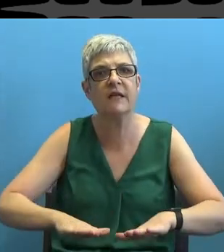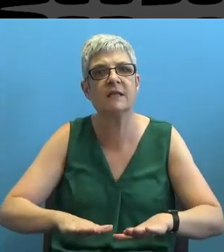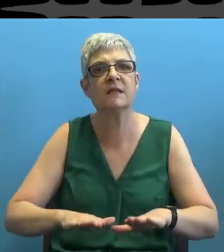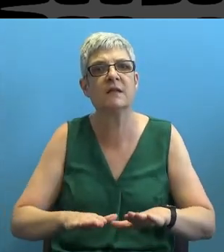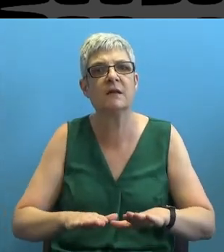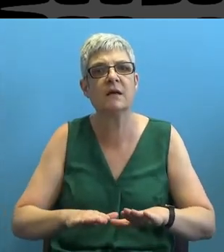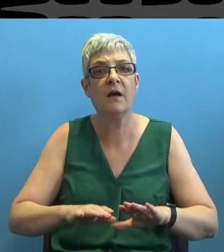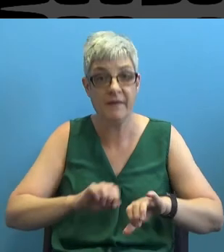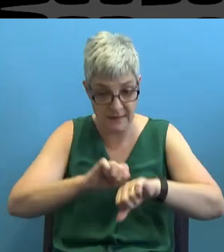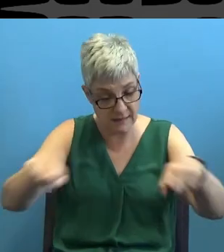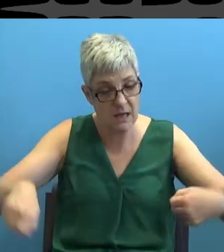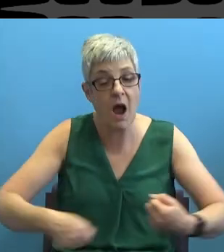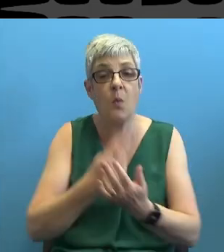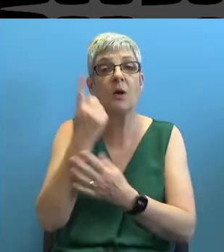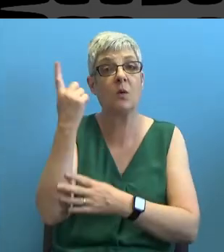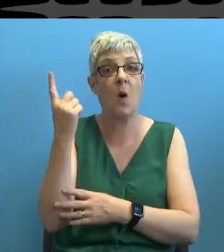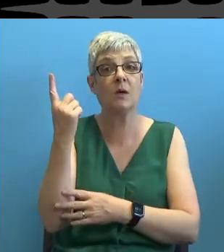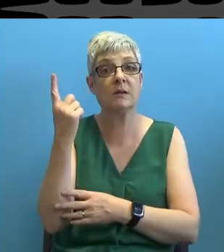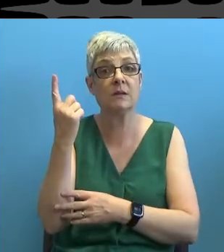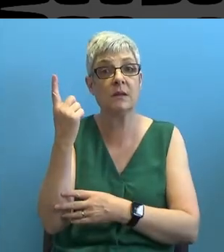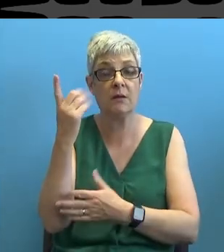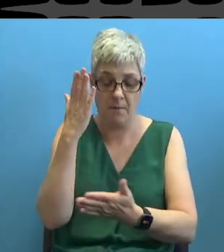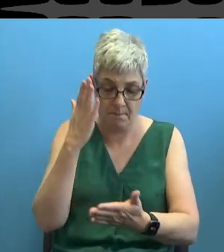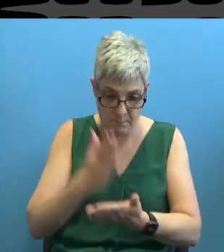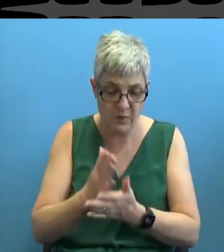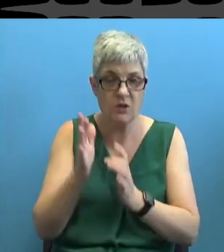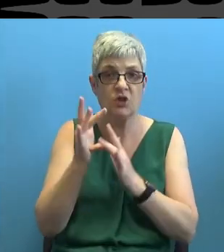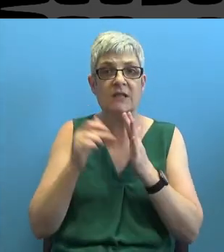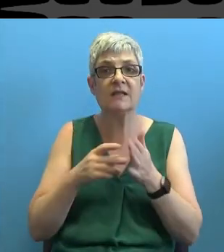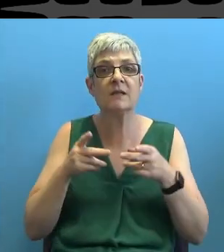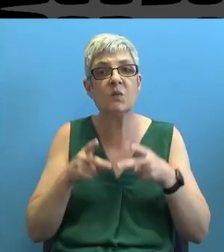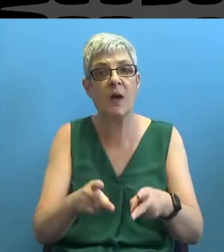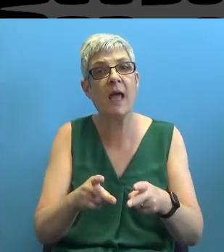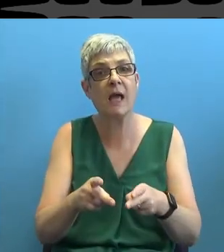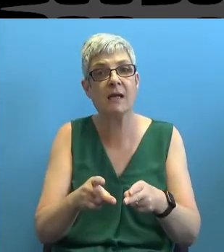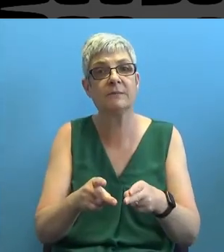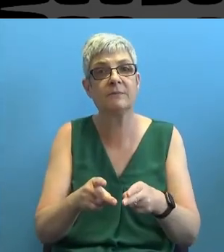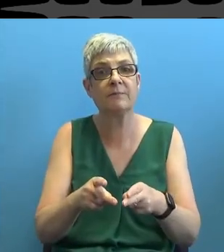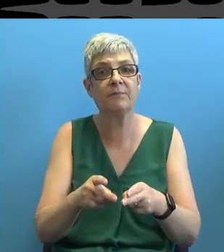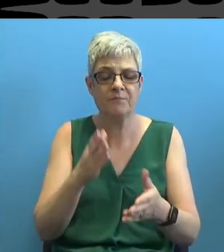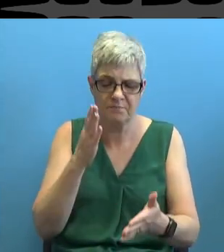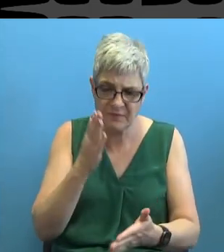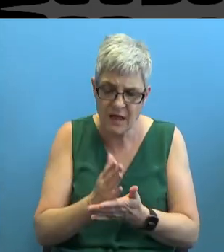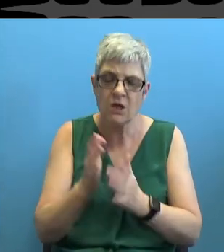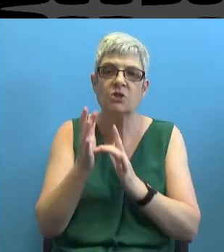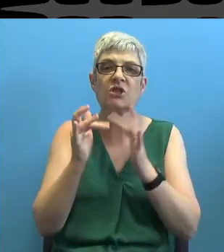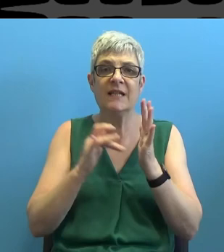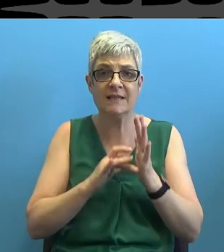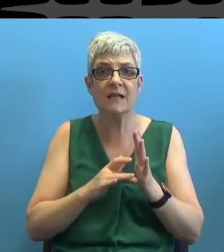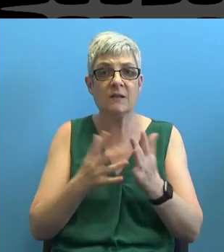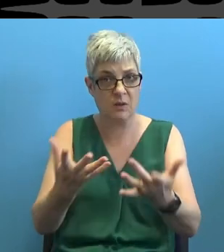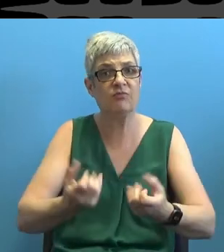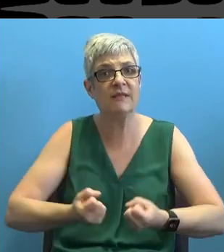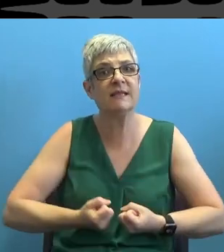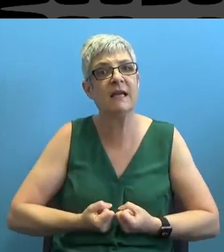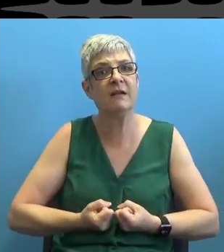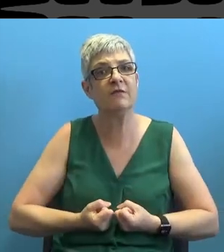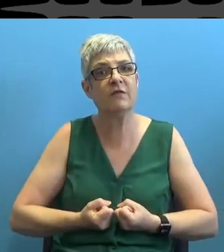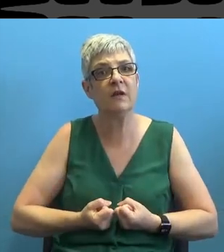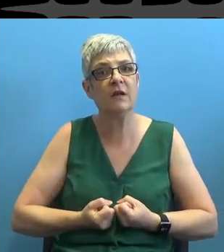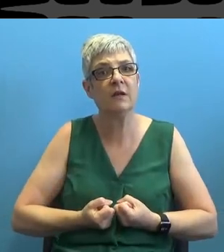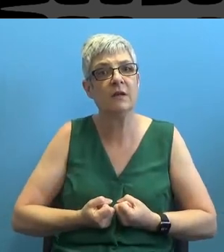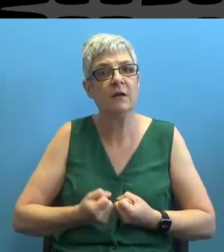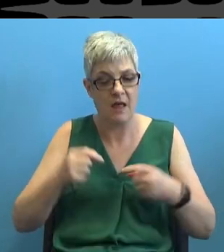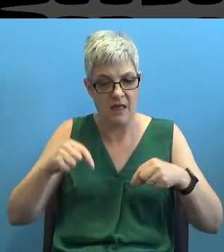This is our God. Such is the way of Jesus. Such is the Jesus that we receive in these